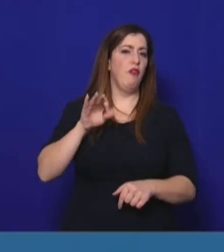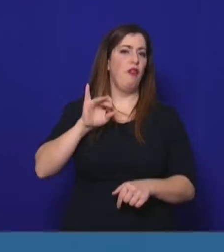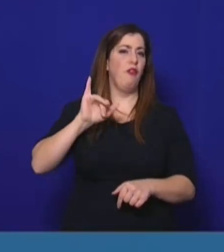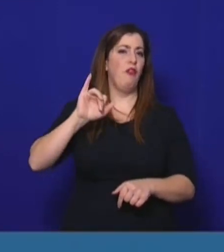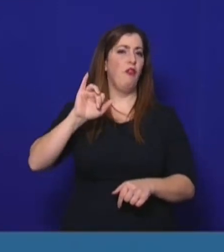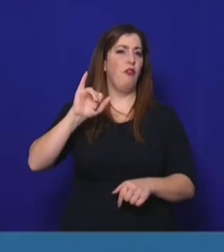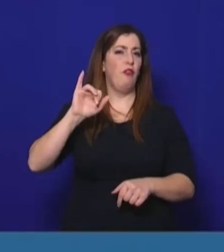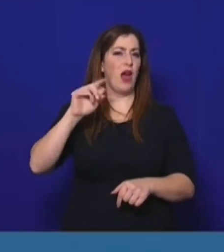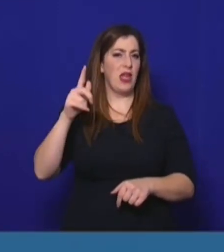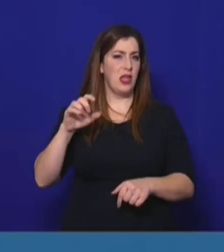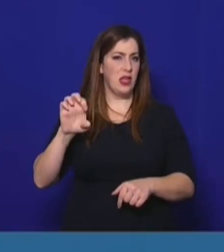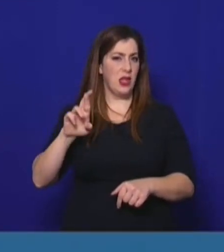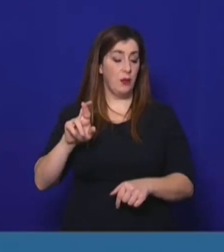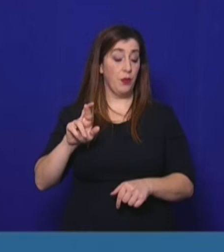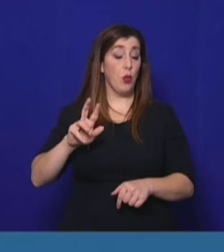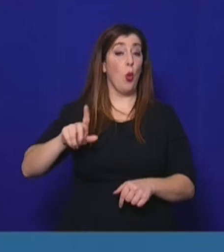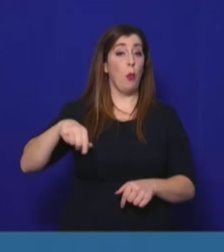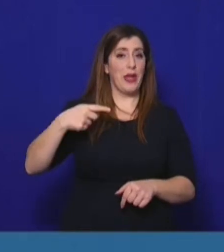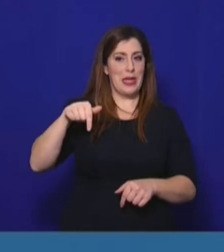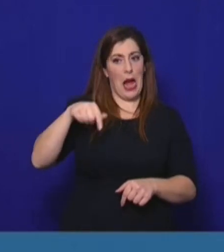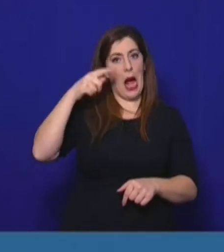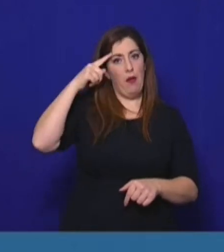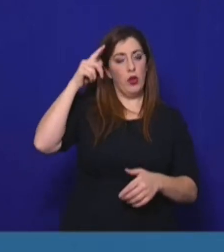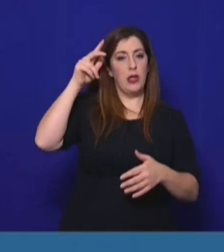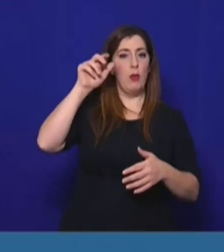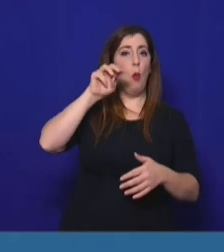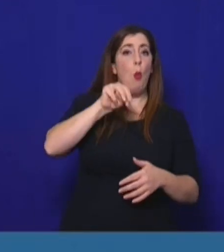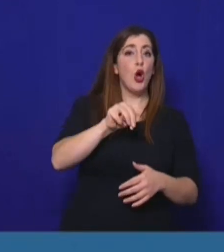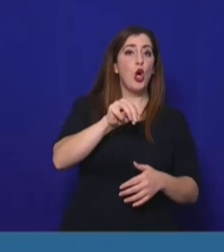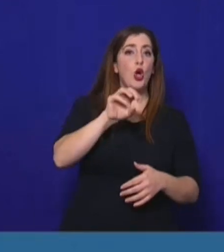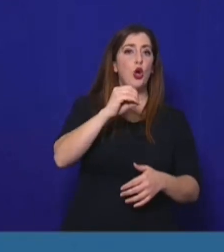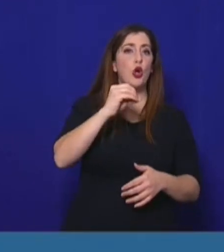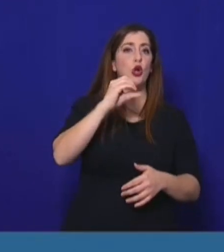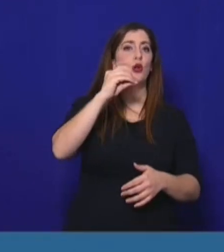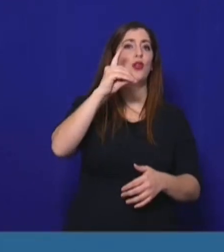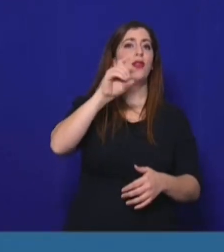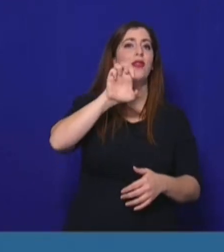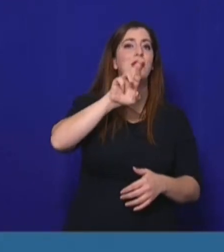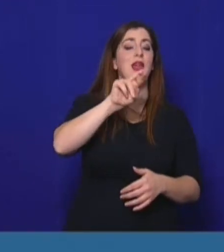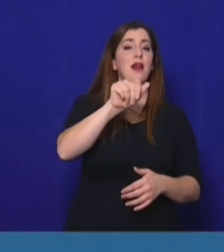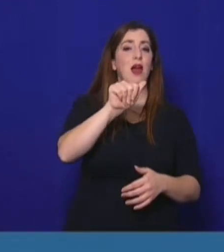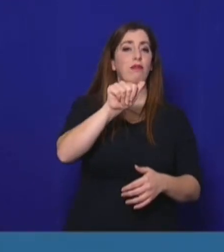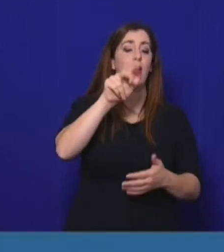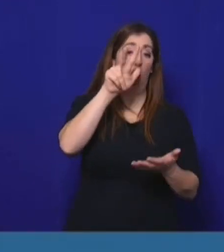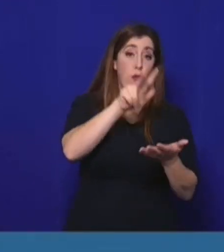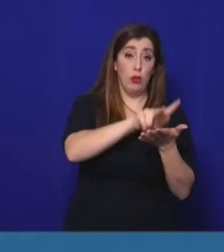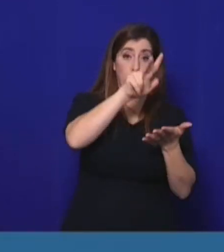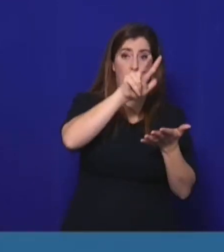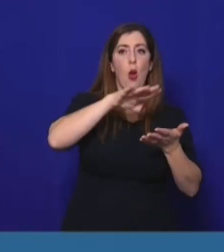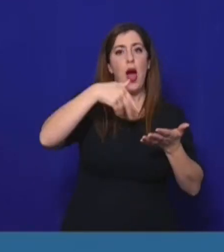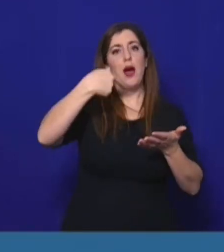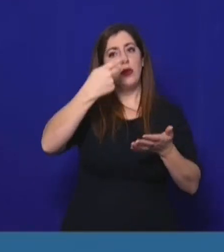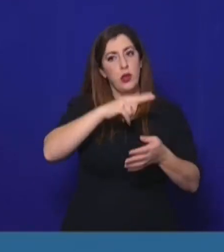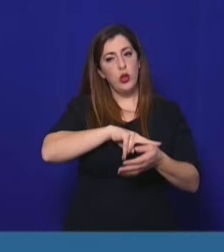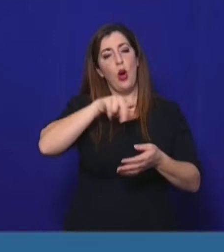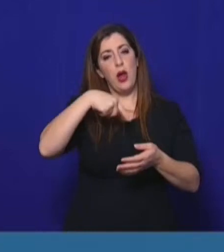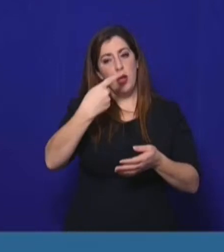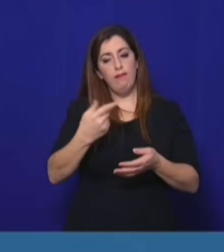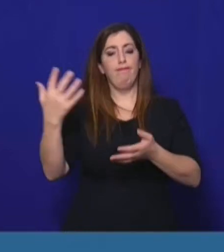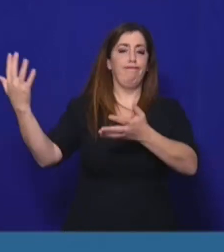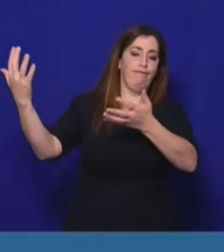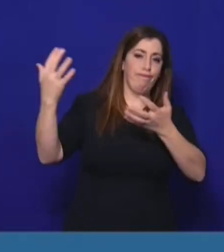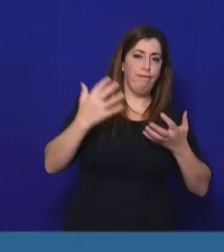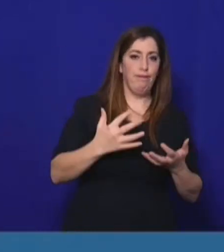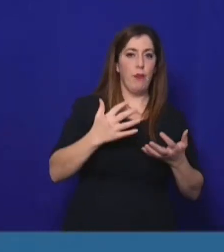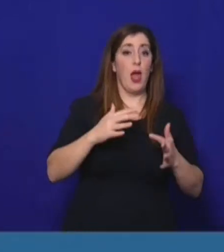wkoll tal-Moderna propju hemmhekk ukoll ħajbqgħu ġejjin il-vaccines u skont l-ammonti ta' vaccines li jiġuna aħna propju